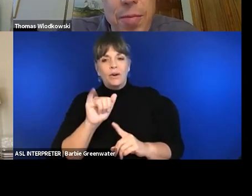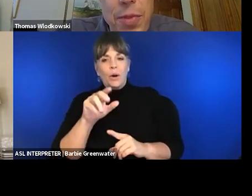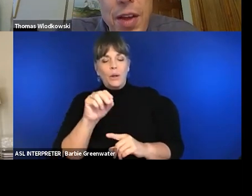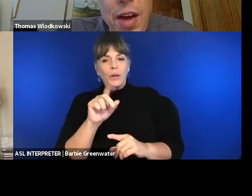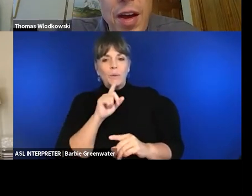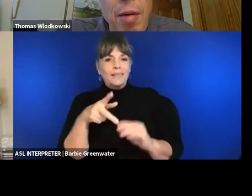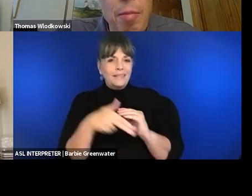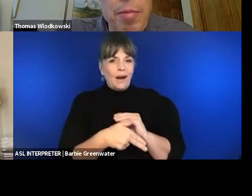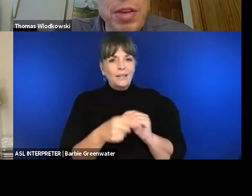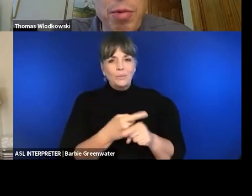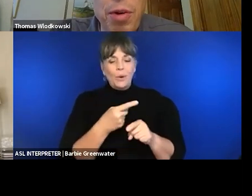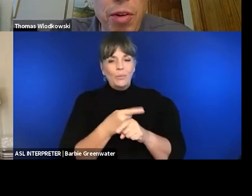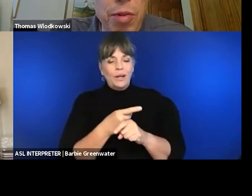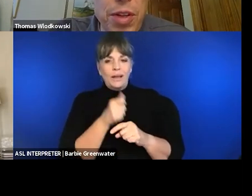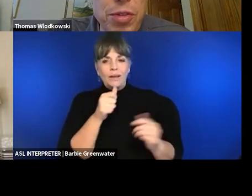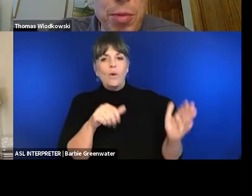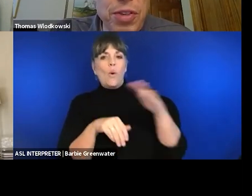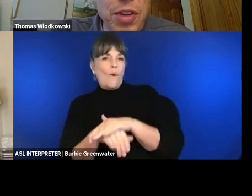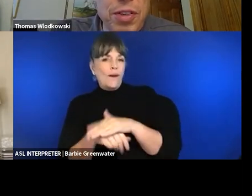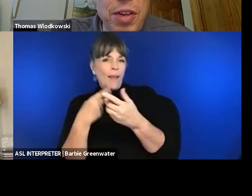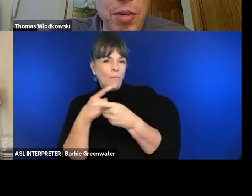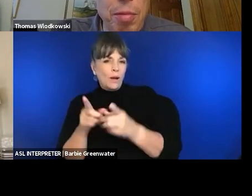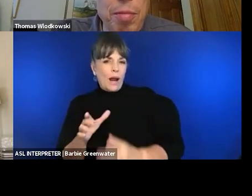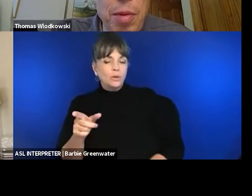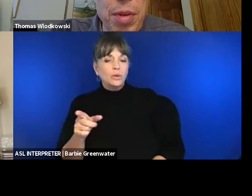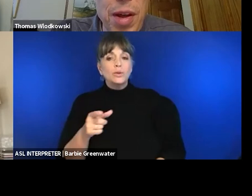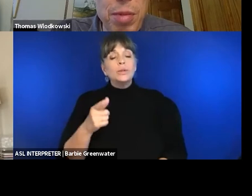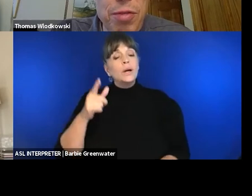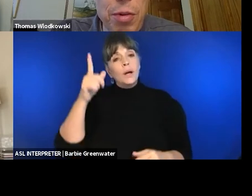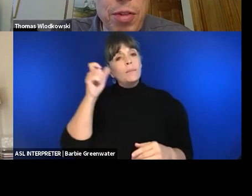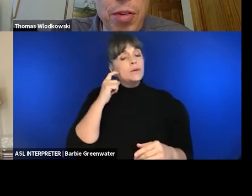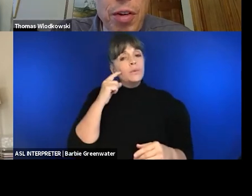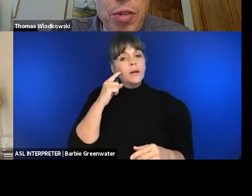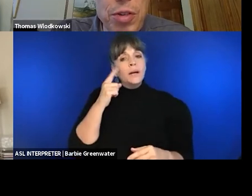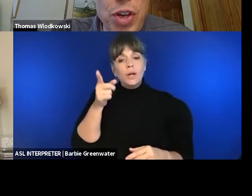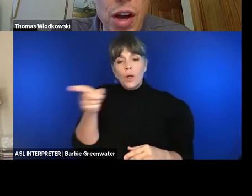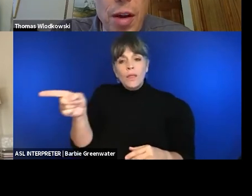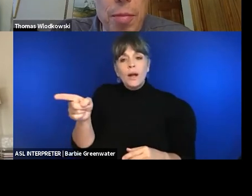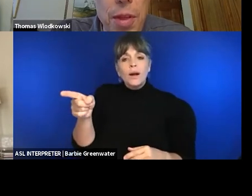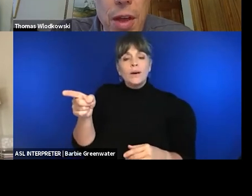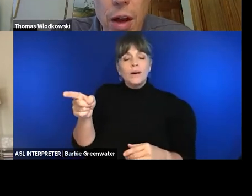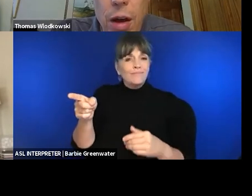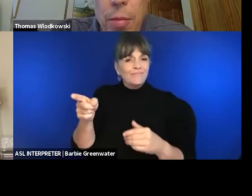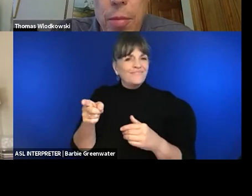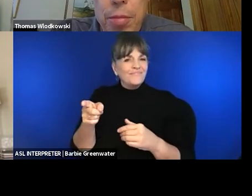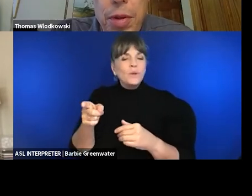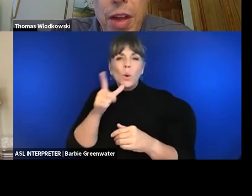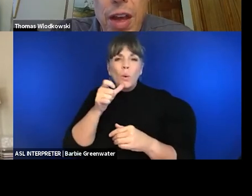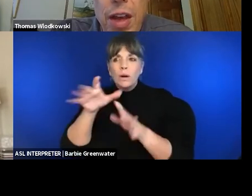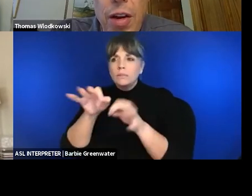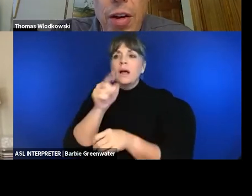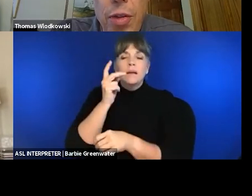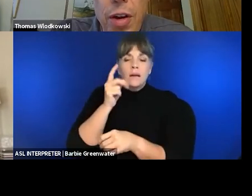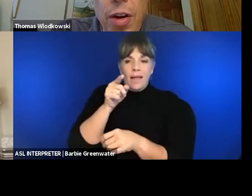appropriately. Because what we're hearing from consumers is, the play-by-play folks, they're there to do a job, but